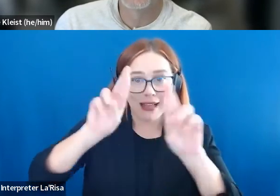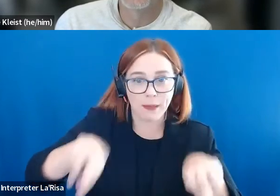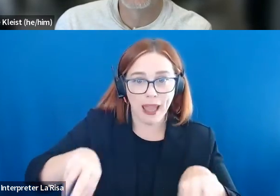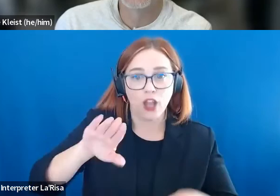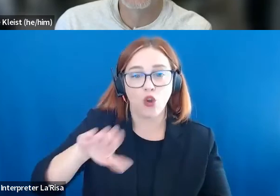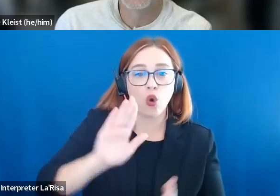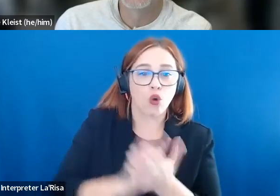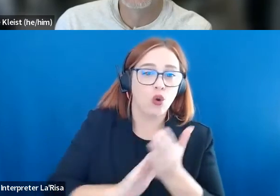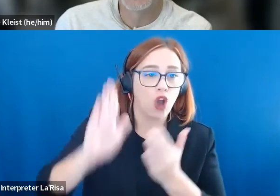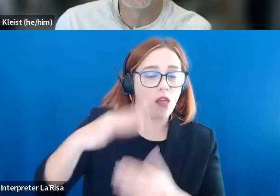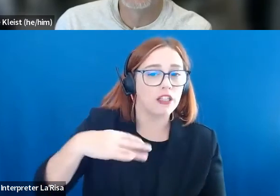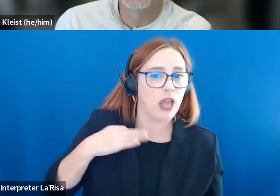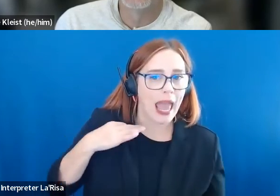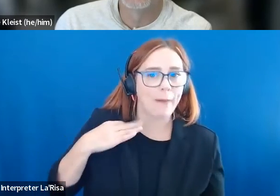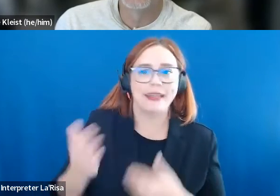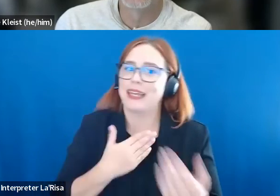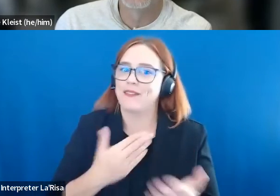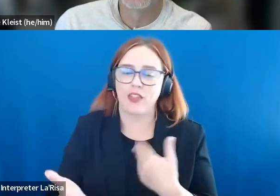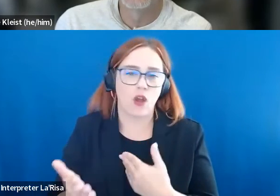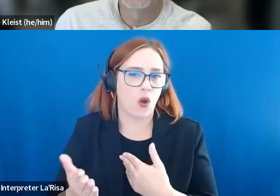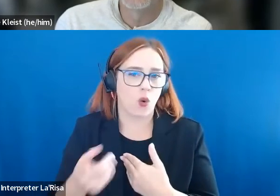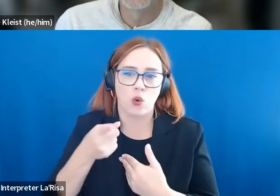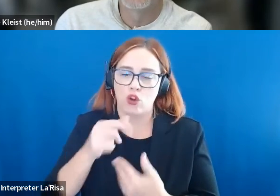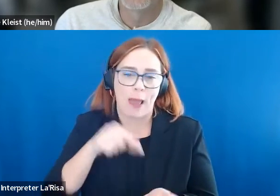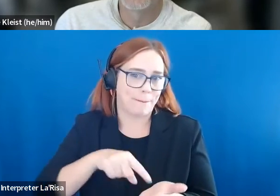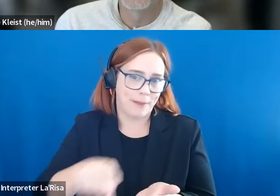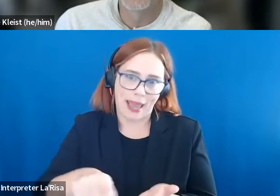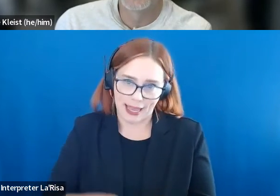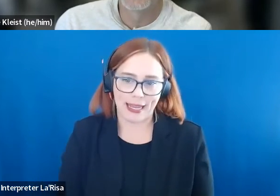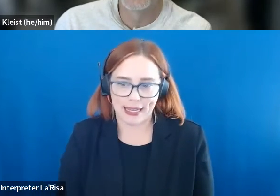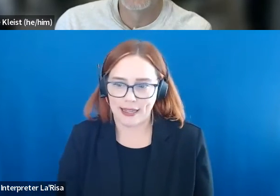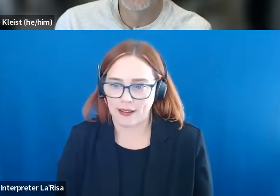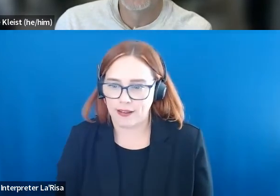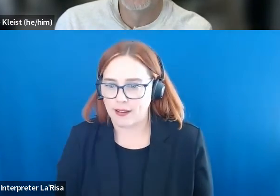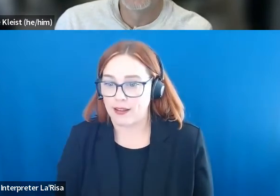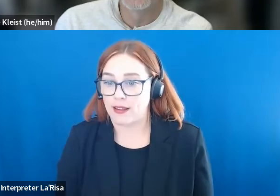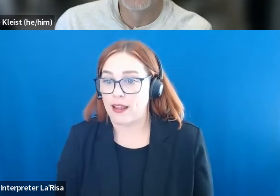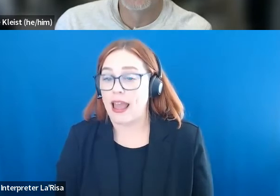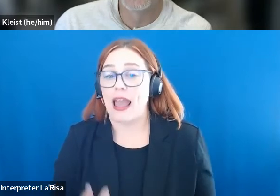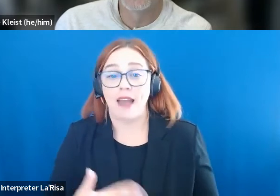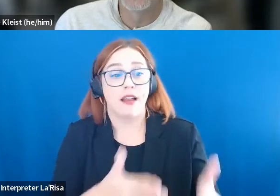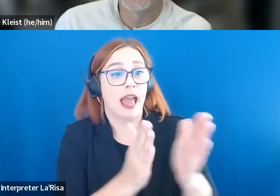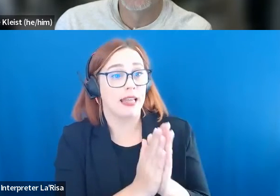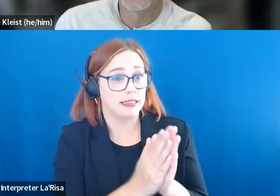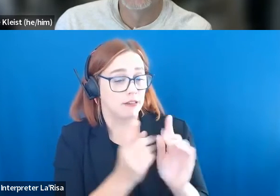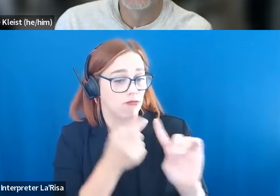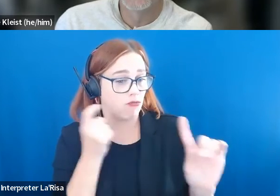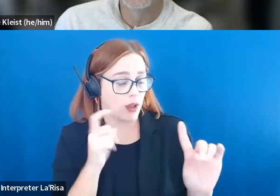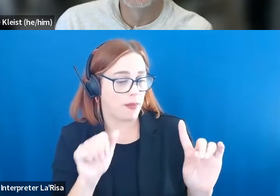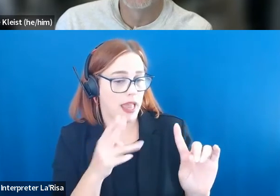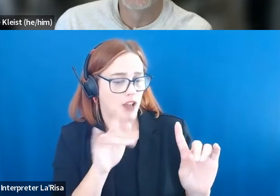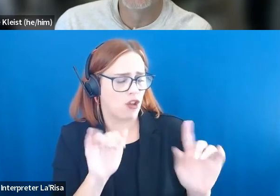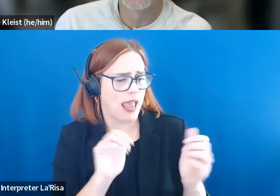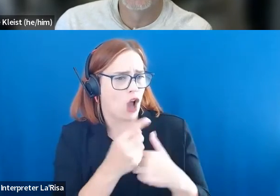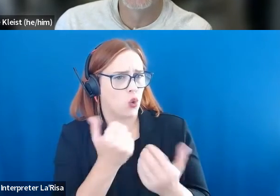an unpaid position. Wow. And then I see a question from Ashley around how do you guys support empowering consumers